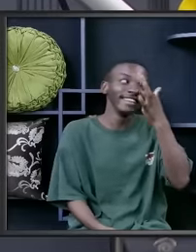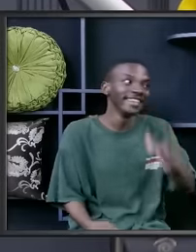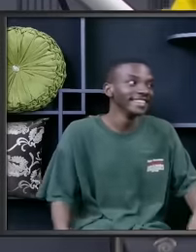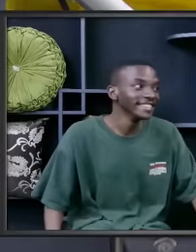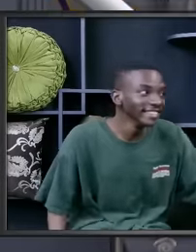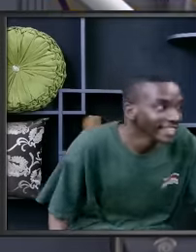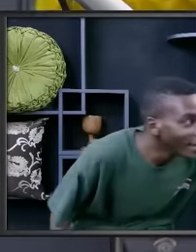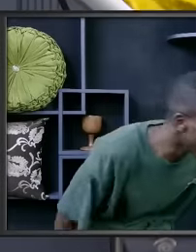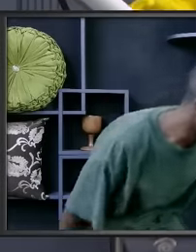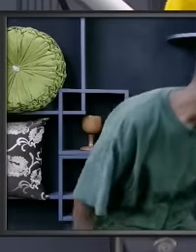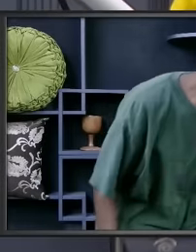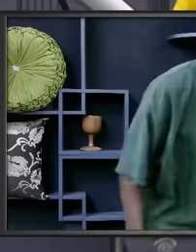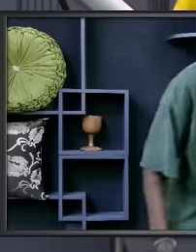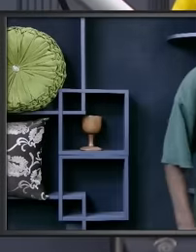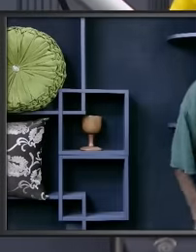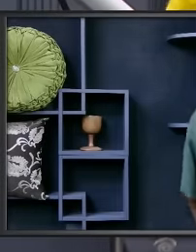Give her a chance.